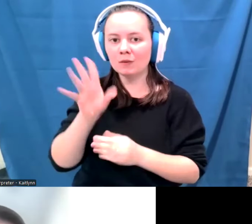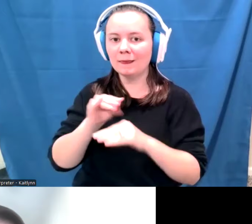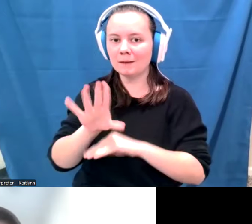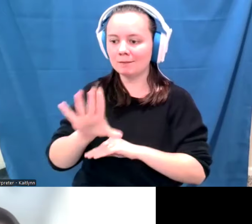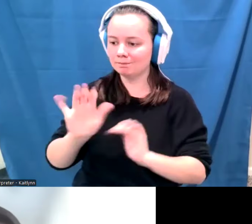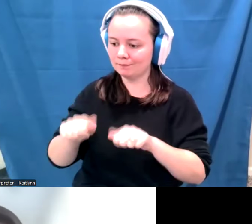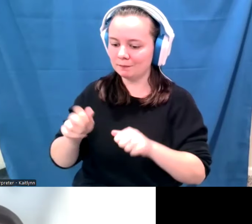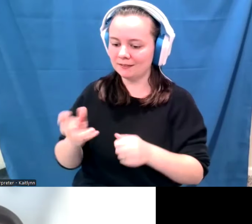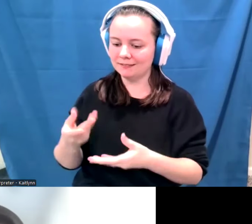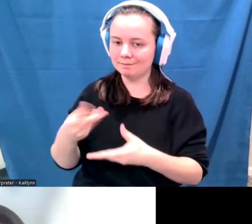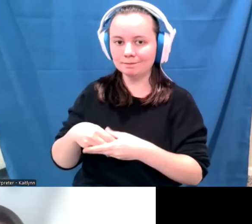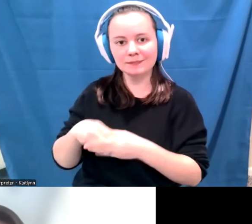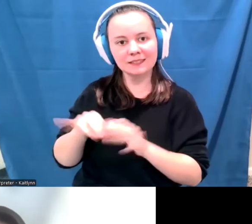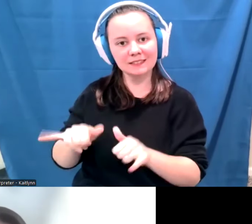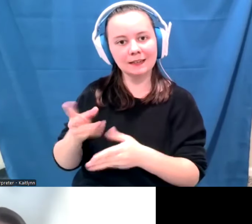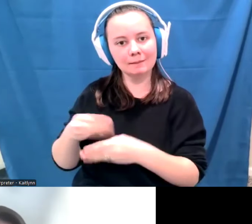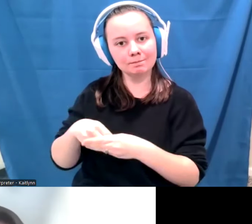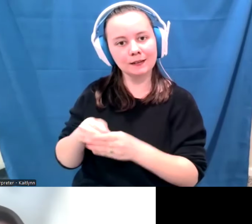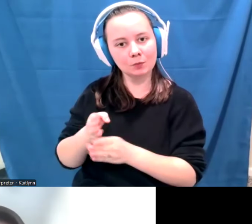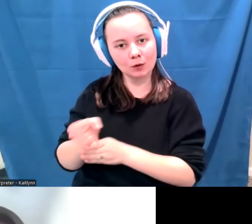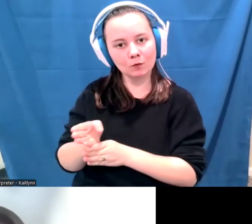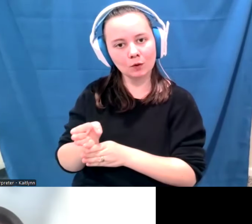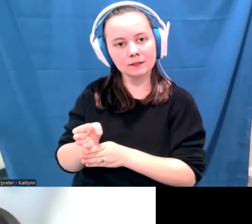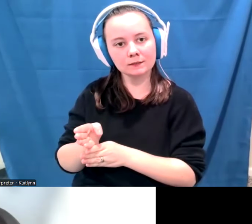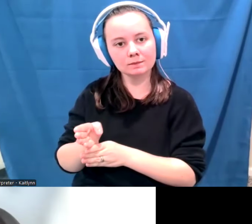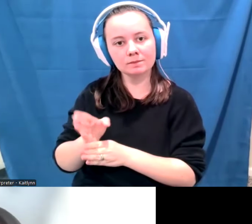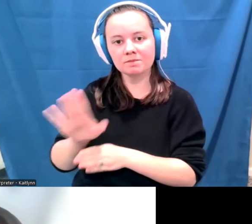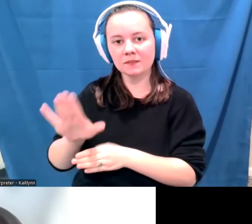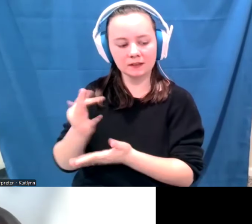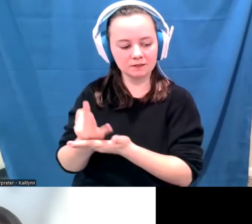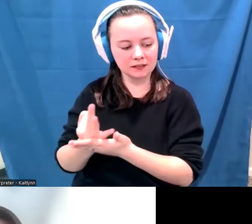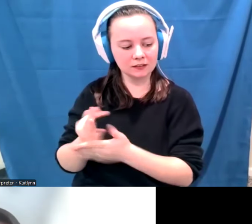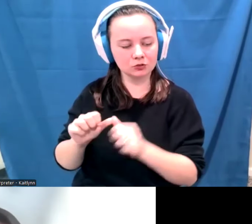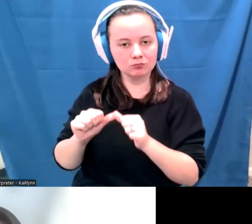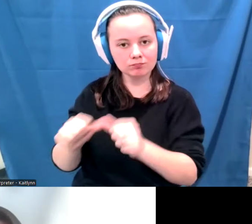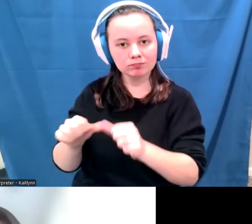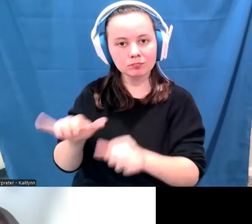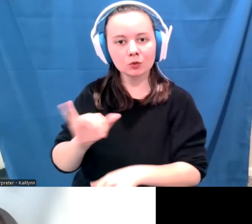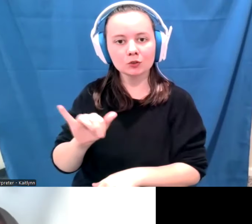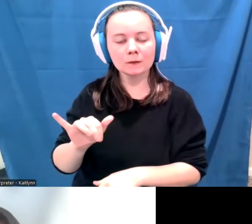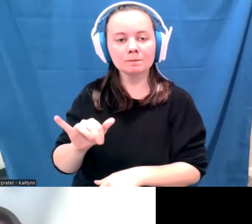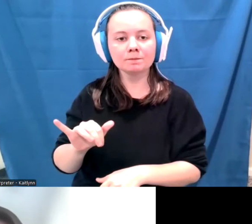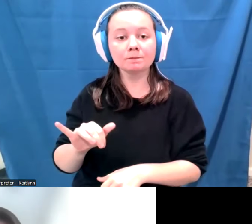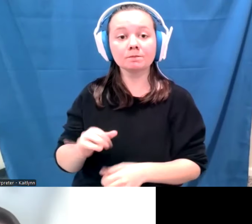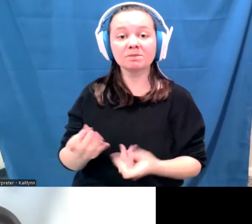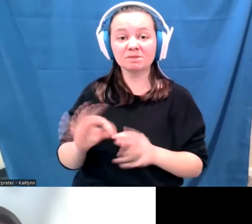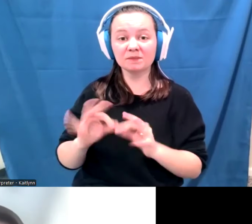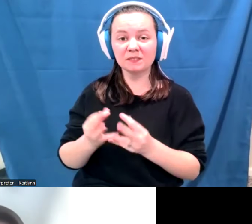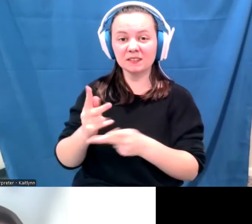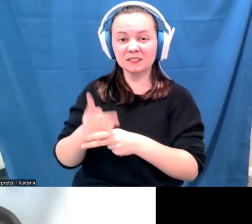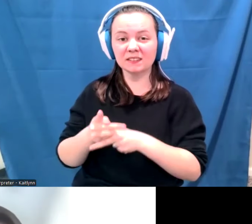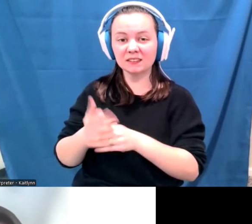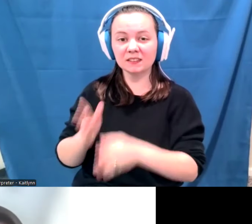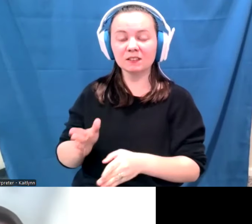and achieve financial security as well. Additionally, many family caregivers report physical or emotional